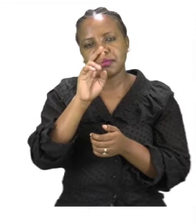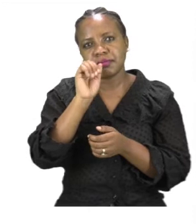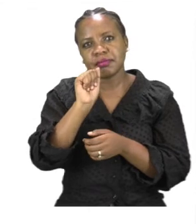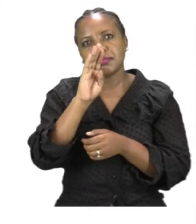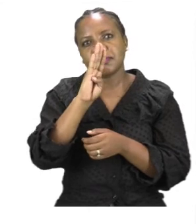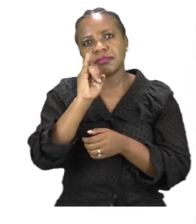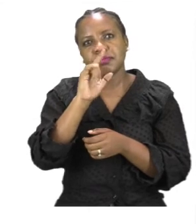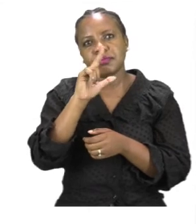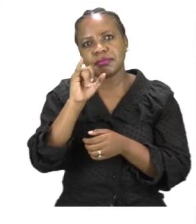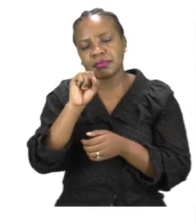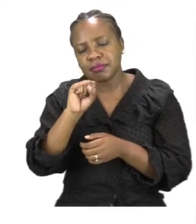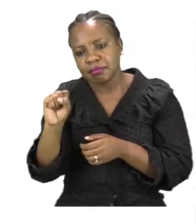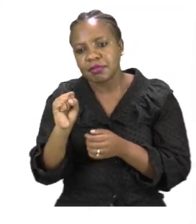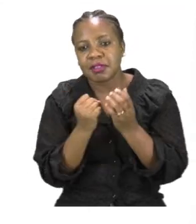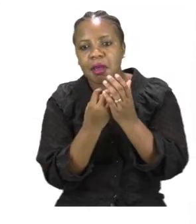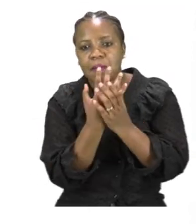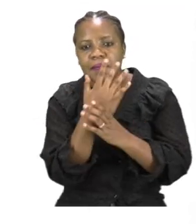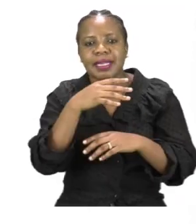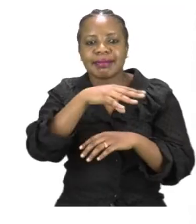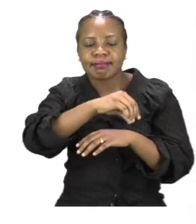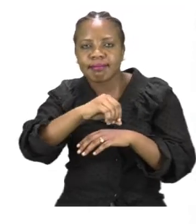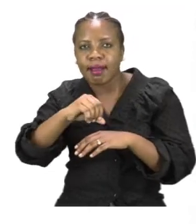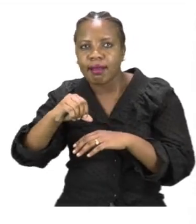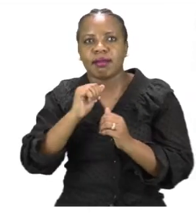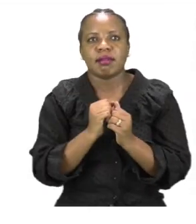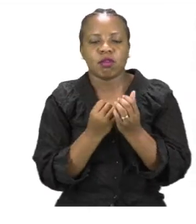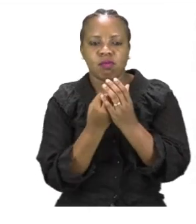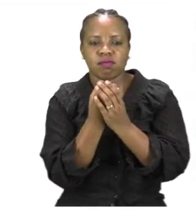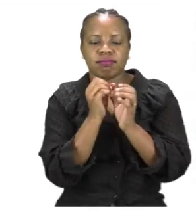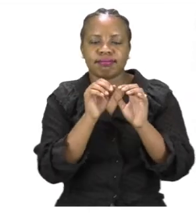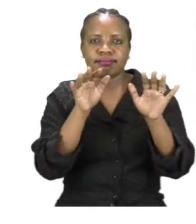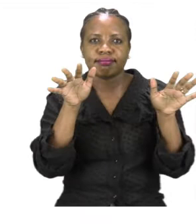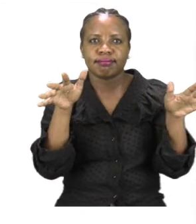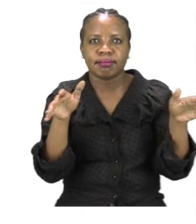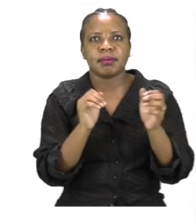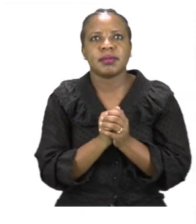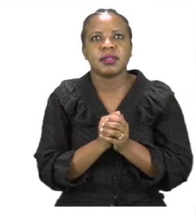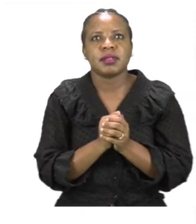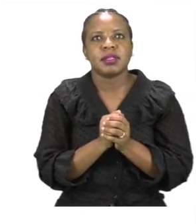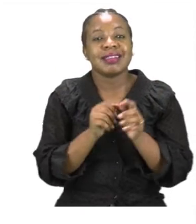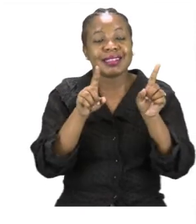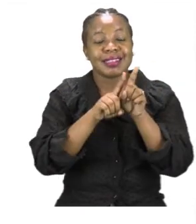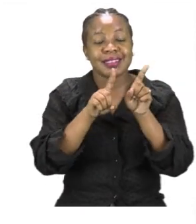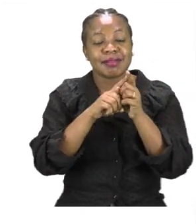can see at the top. And it is also on our coat of arms.